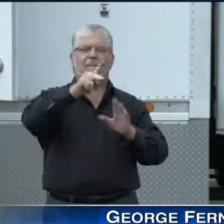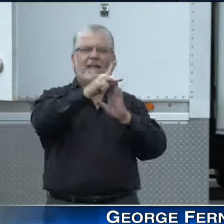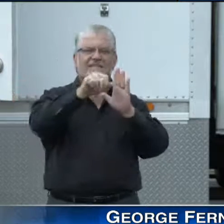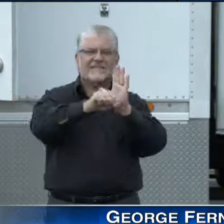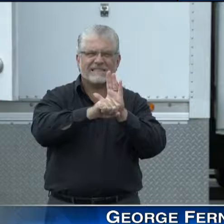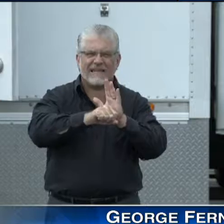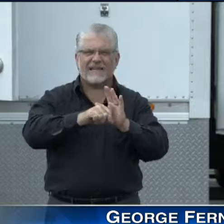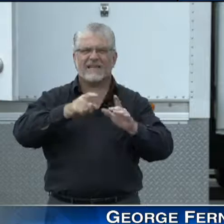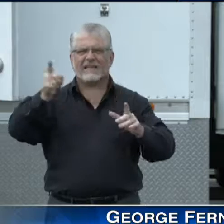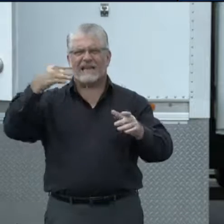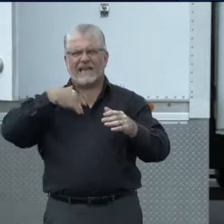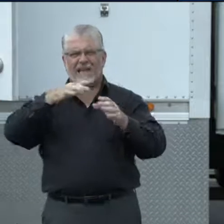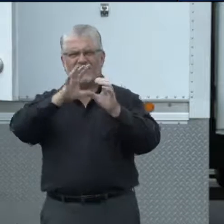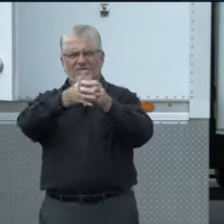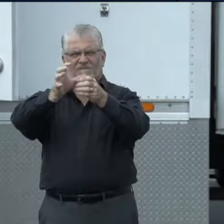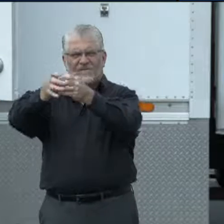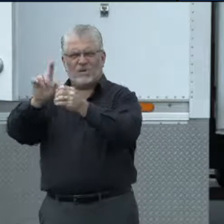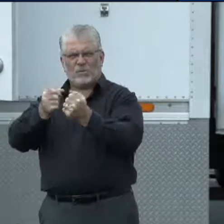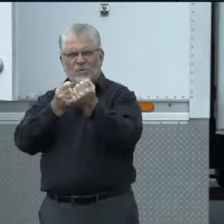COVID-19.